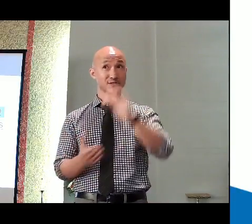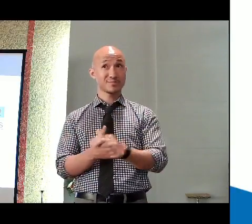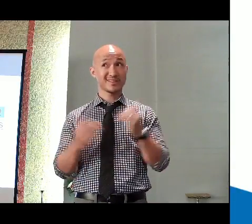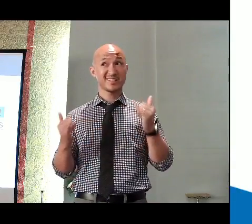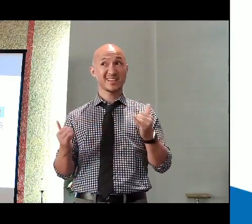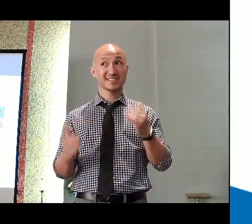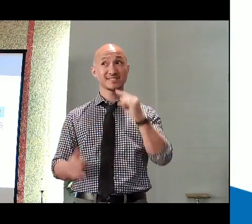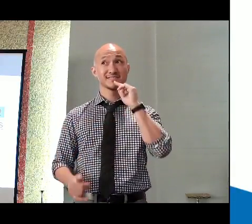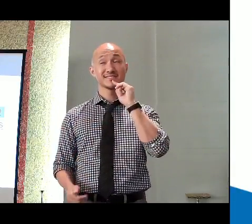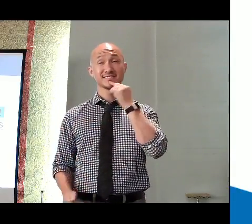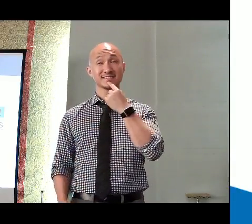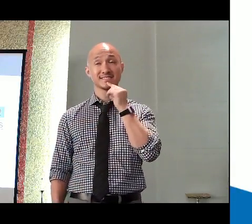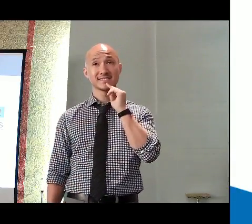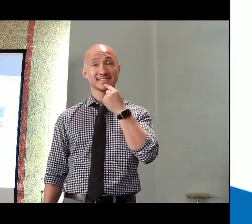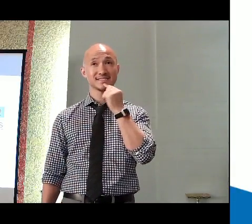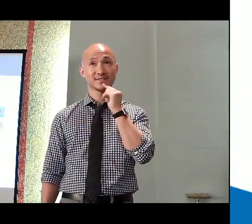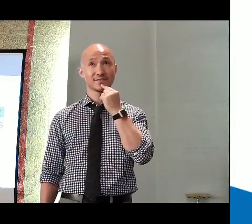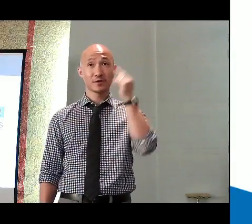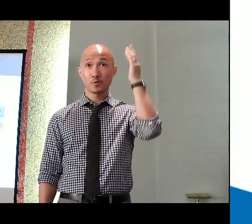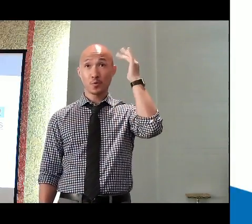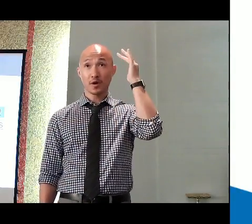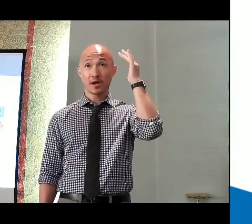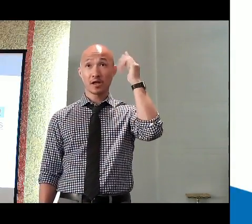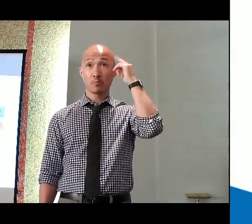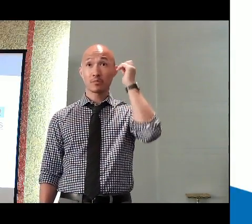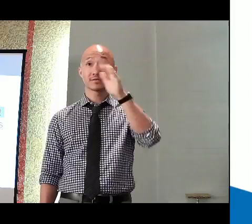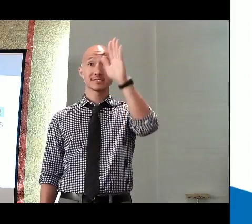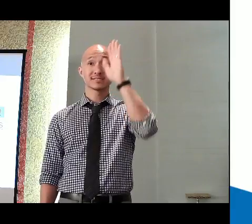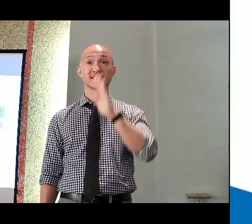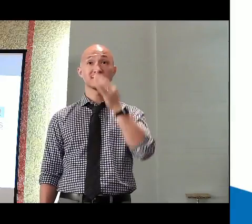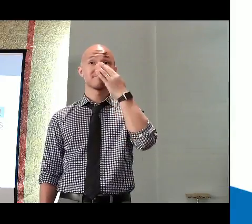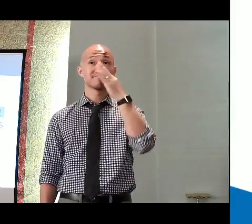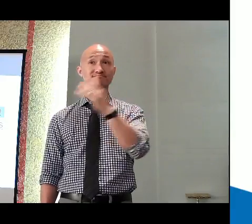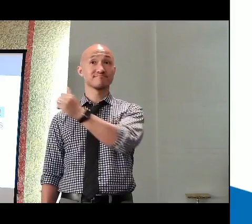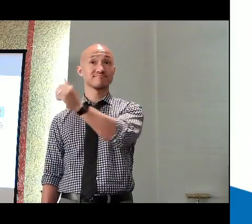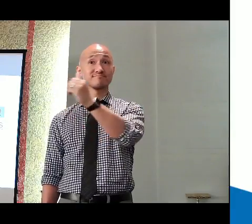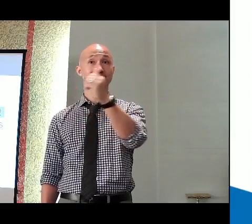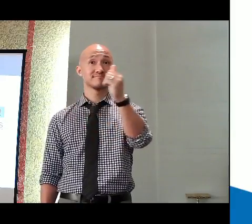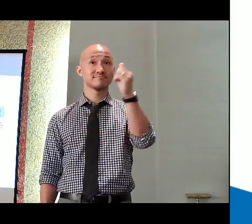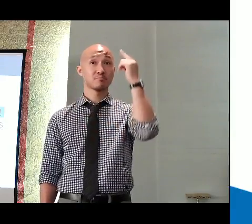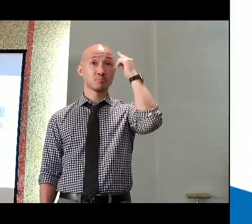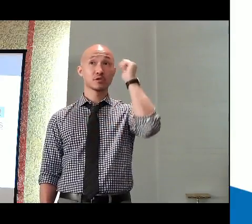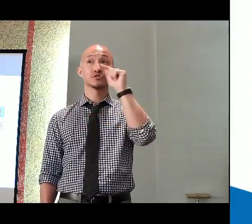Maybe for some of you, God is not responding to you